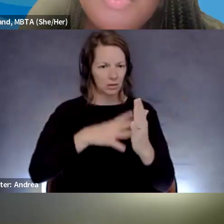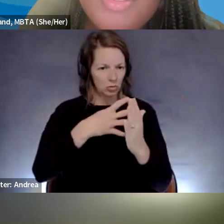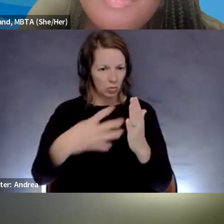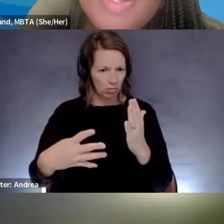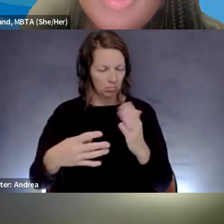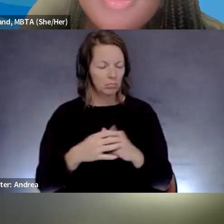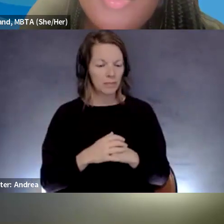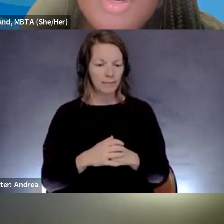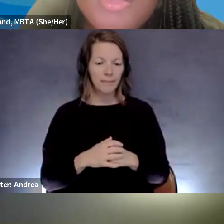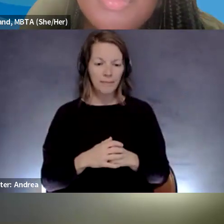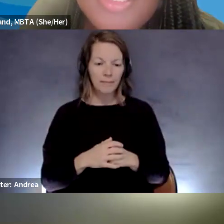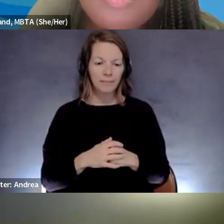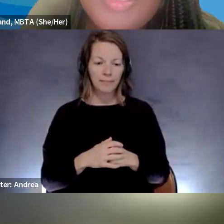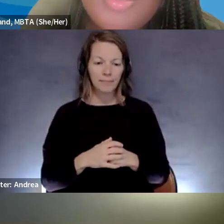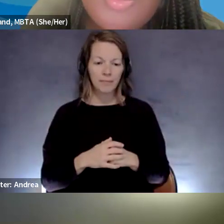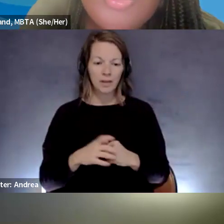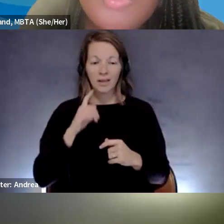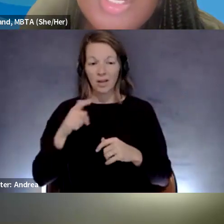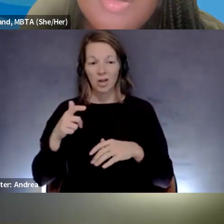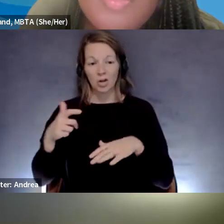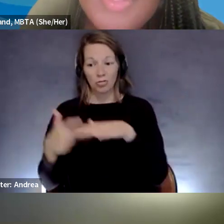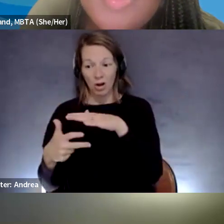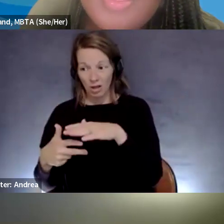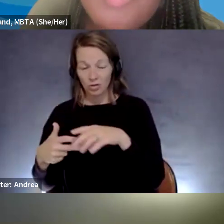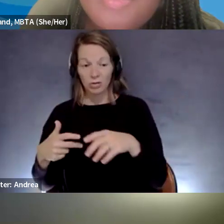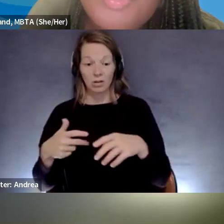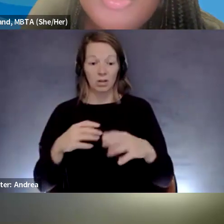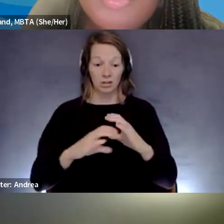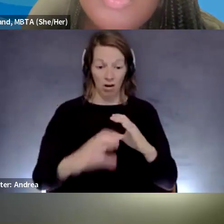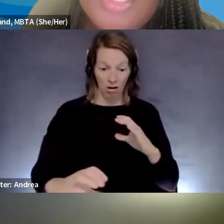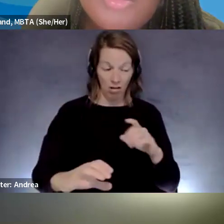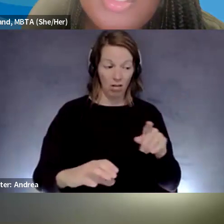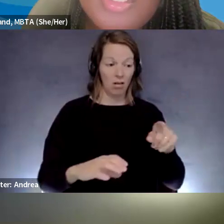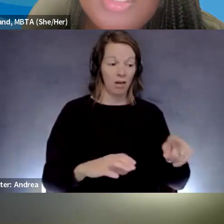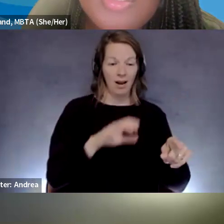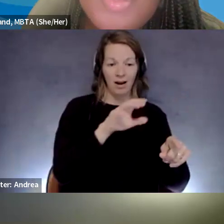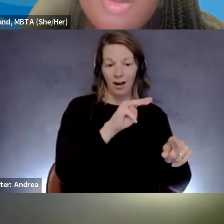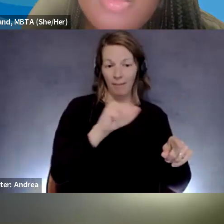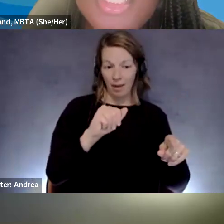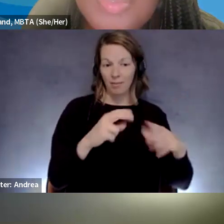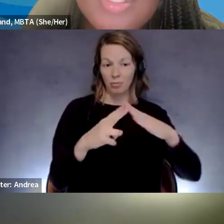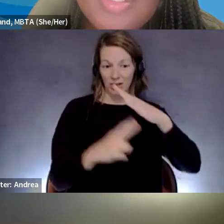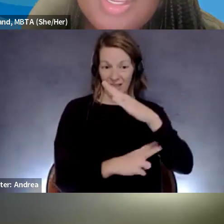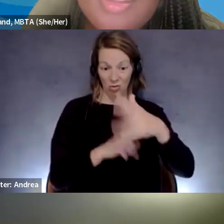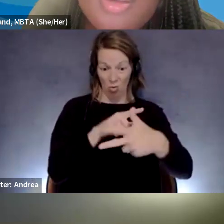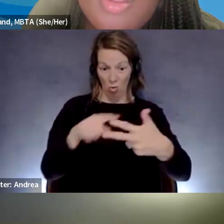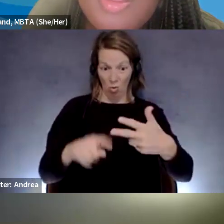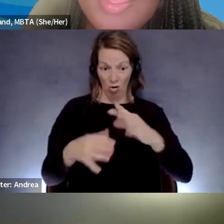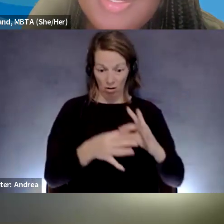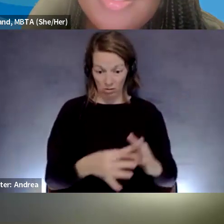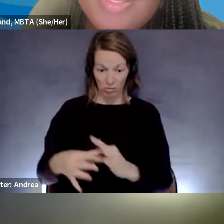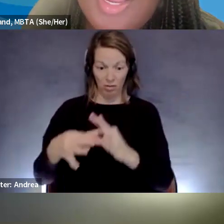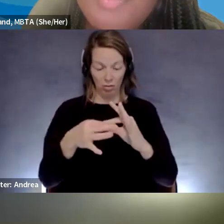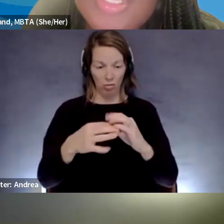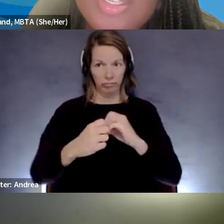need to combine the garage replacement, new tunnel, and the MA bridge reconstruction to fit all these pieces together?